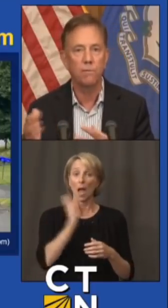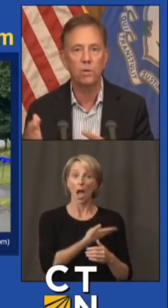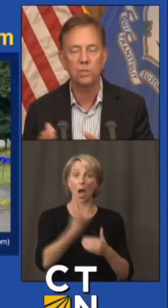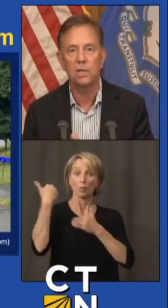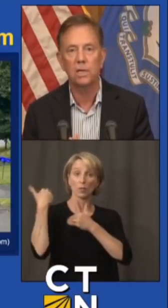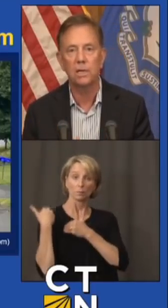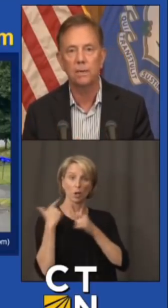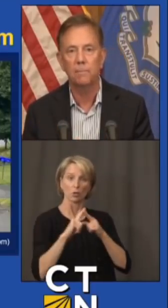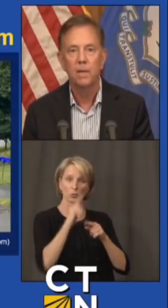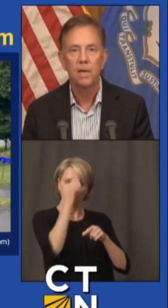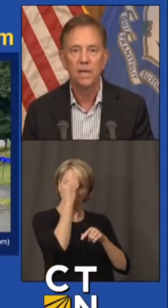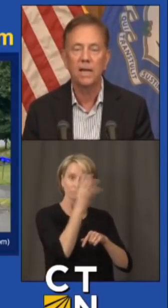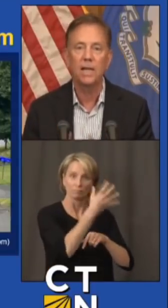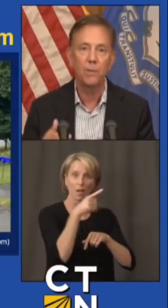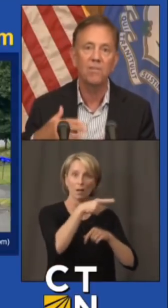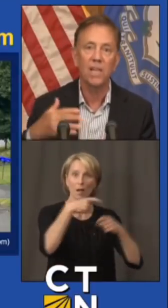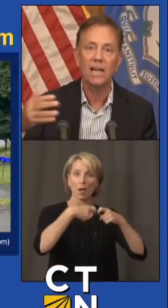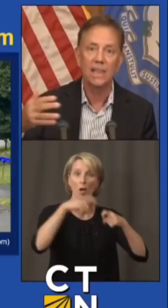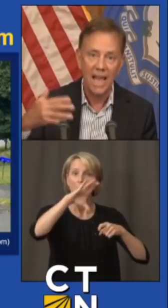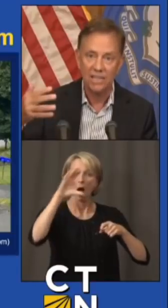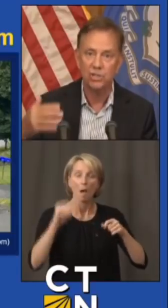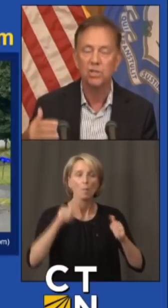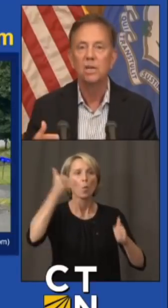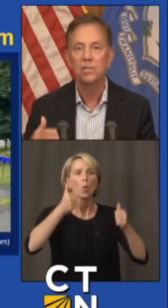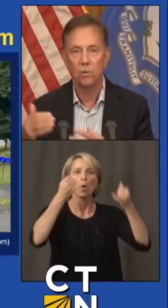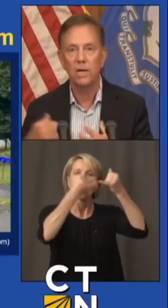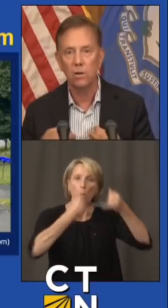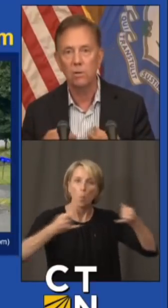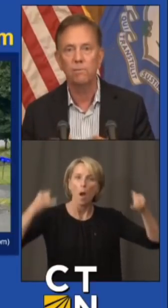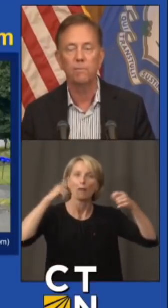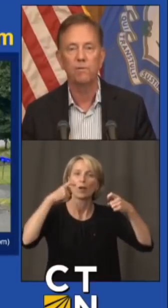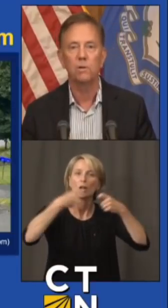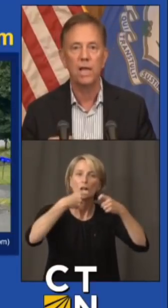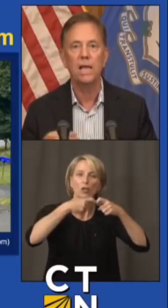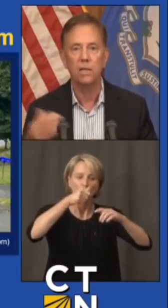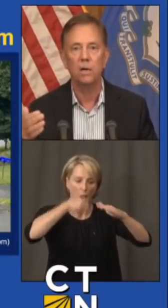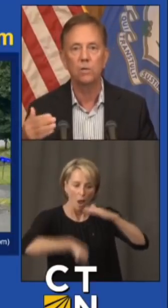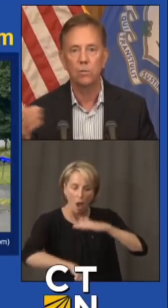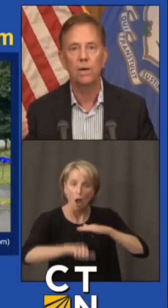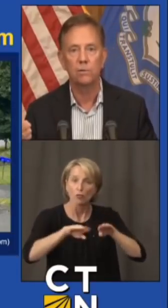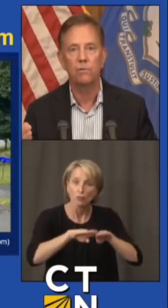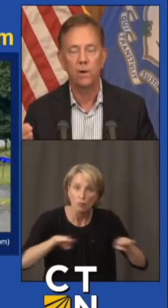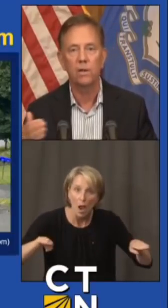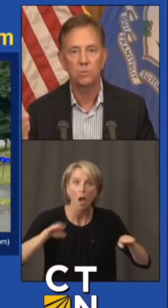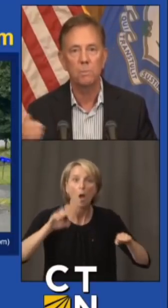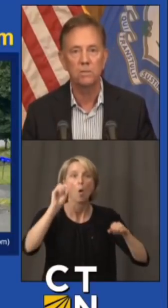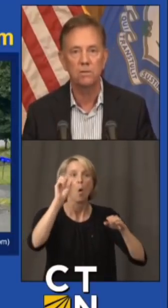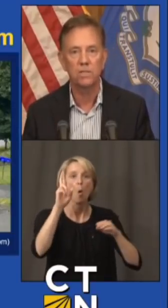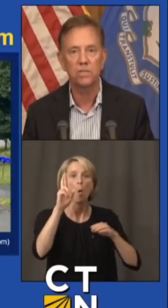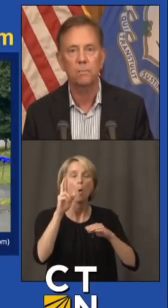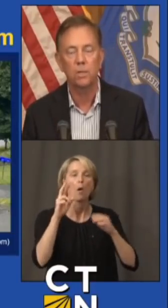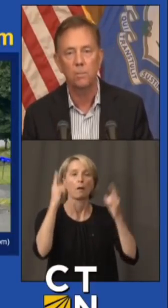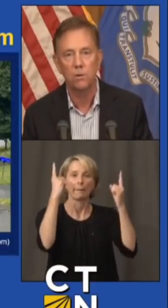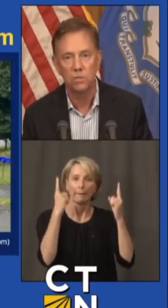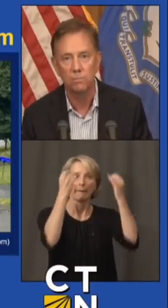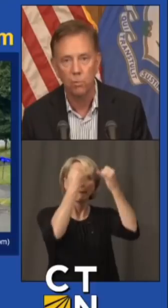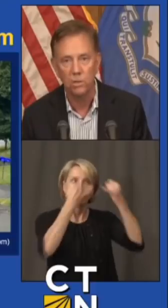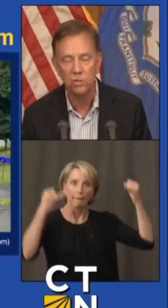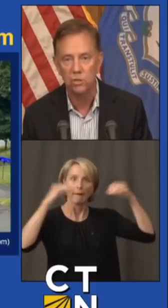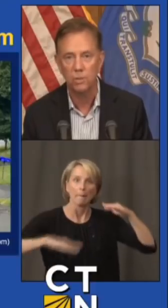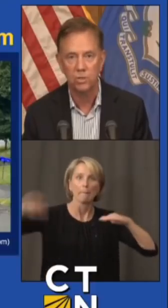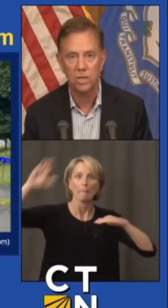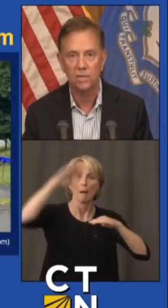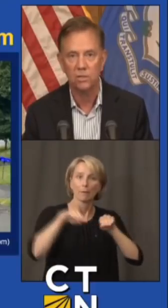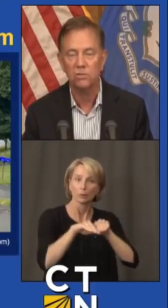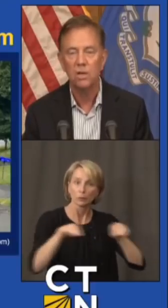aerial. Unfortunately, Connecticut, we have a lot of ledge. So I know from firsthand that underground is very expensive, except in the most